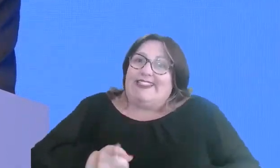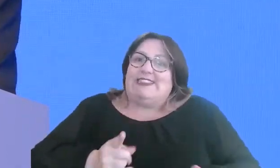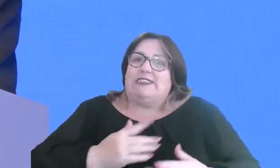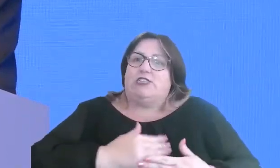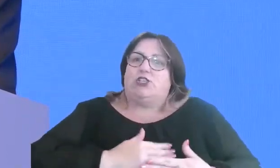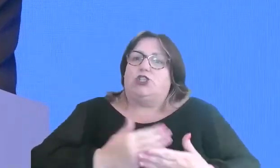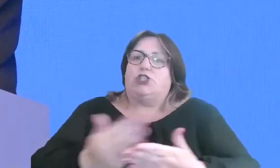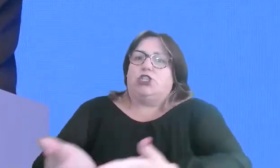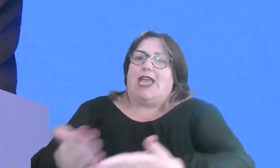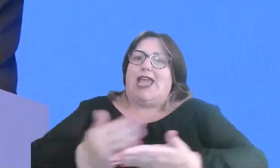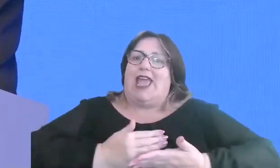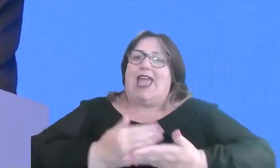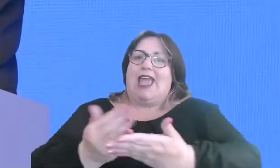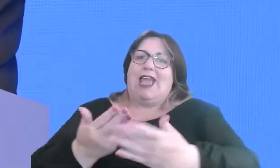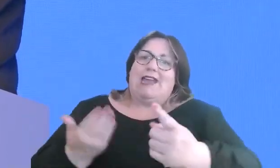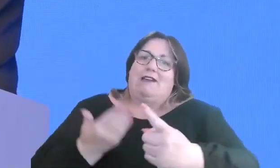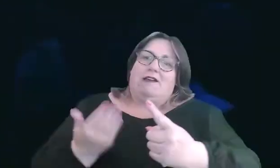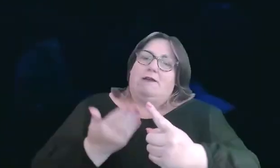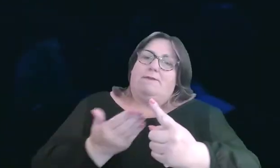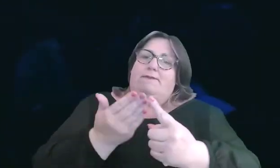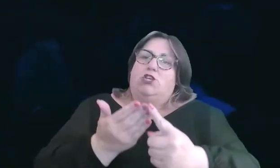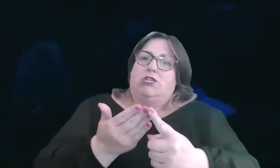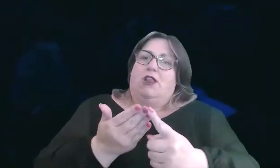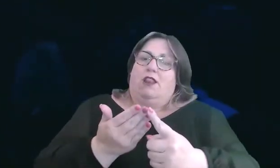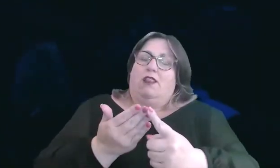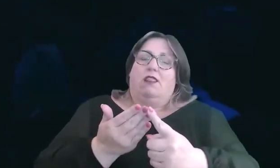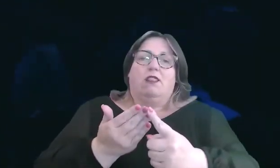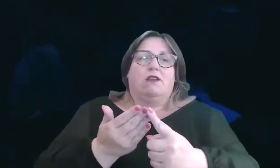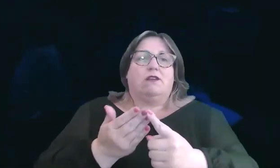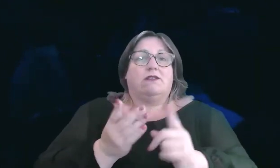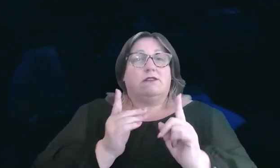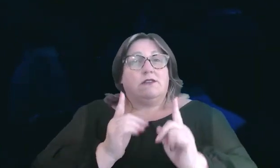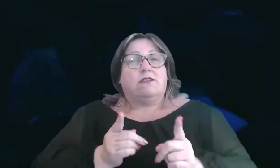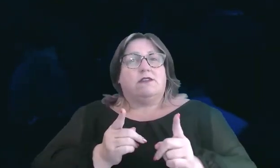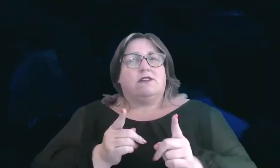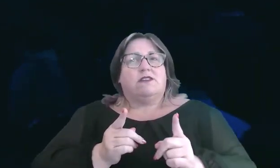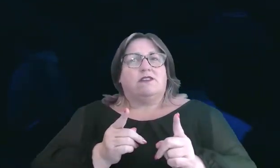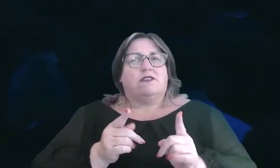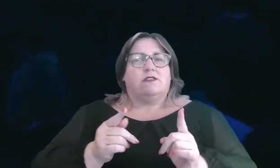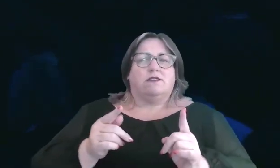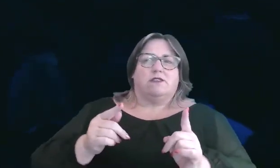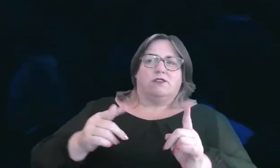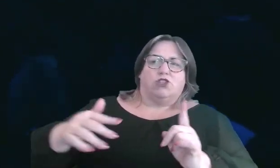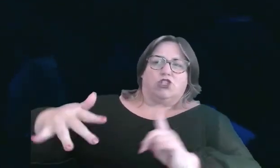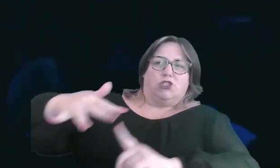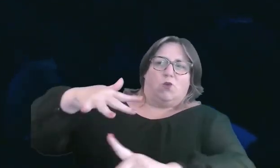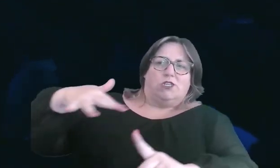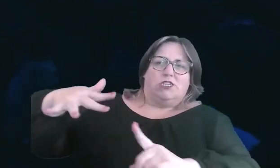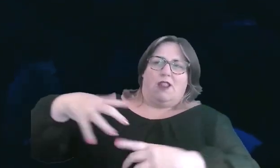but this is a shared mission. Because that social fear that I was talking about a little moment